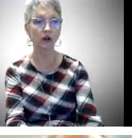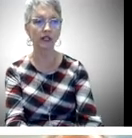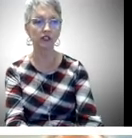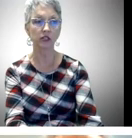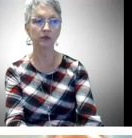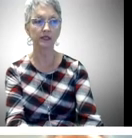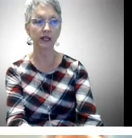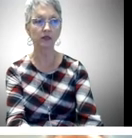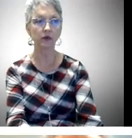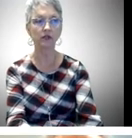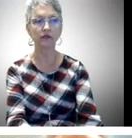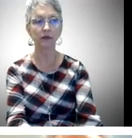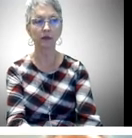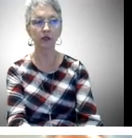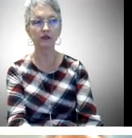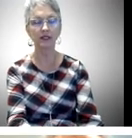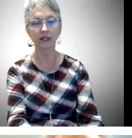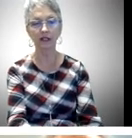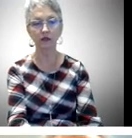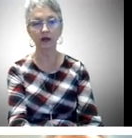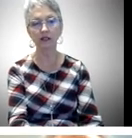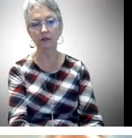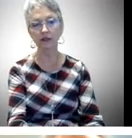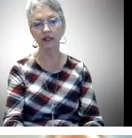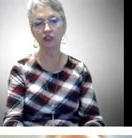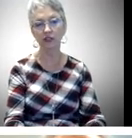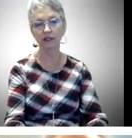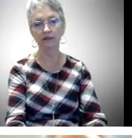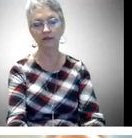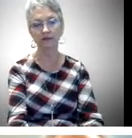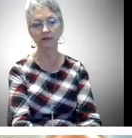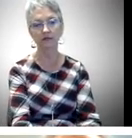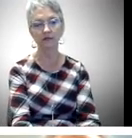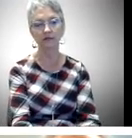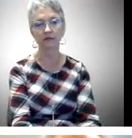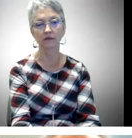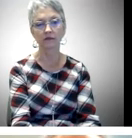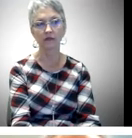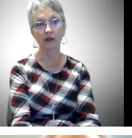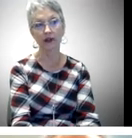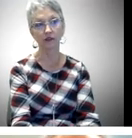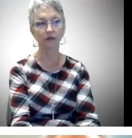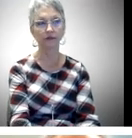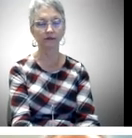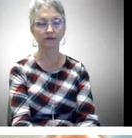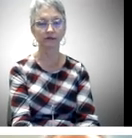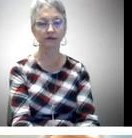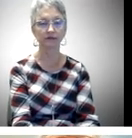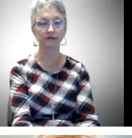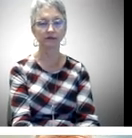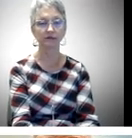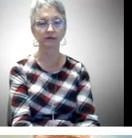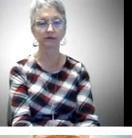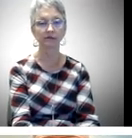court-ordered guardianship protect a person from abuse, neglect, or exploitation? Or have you?